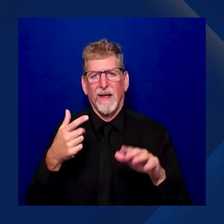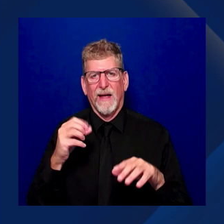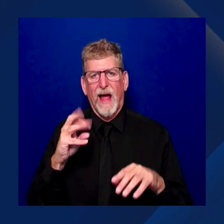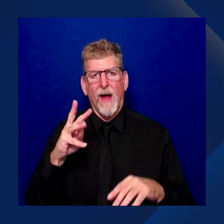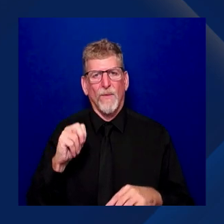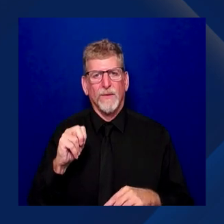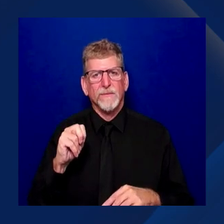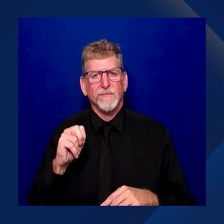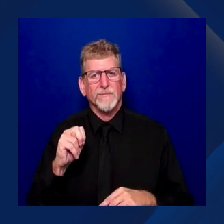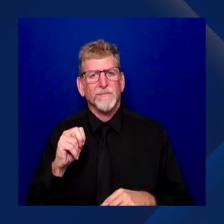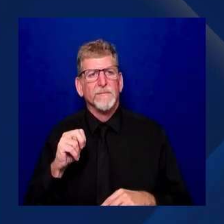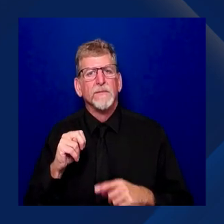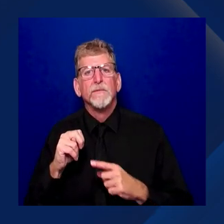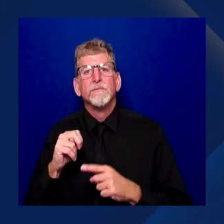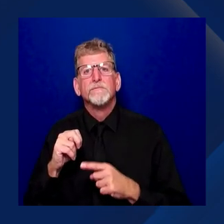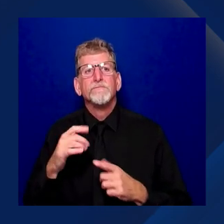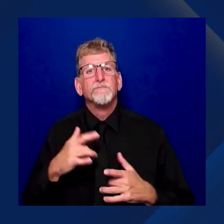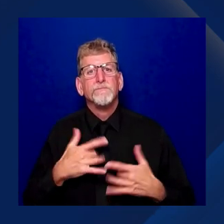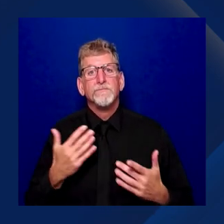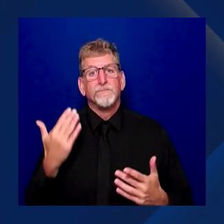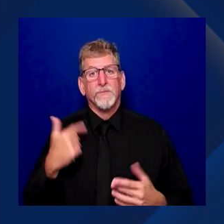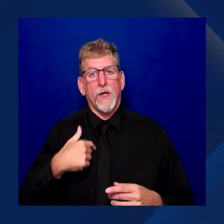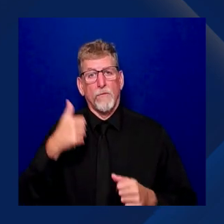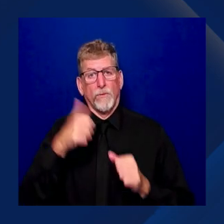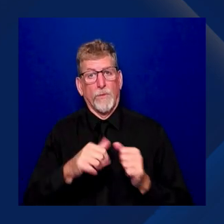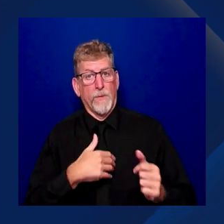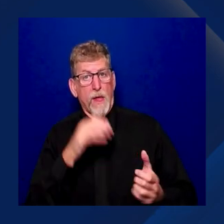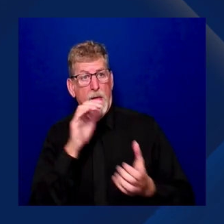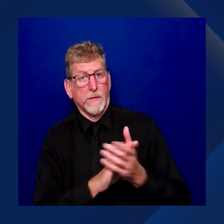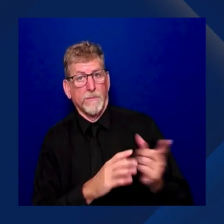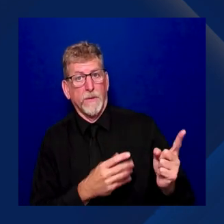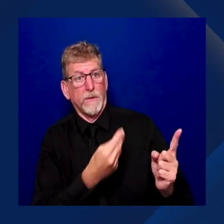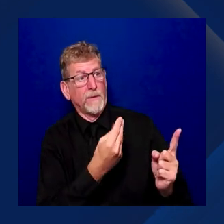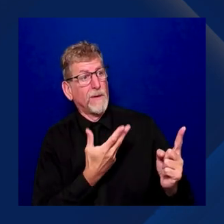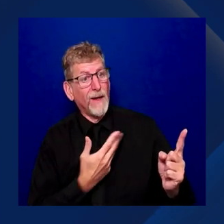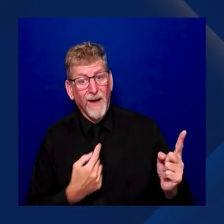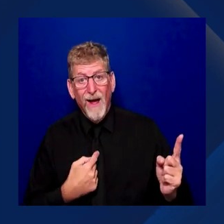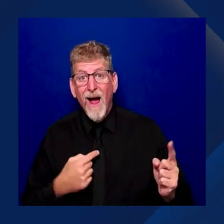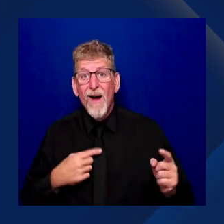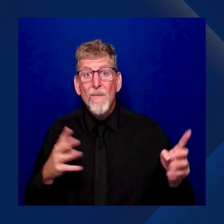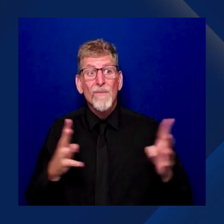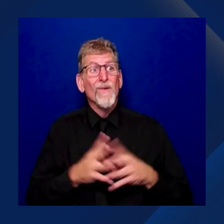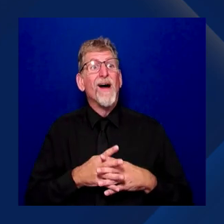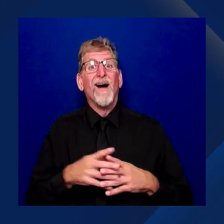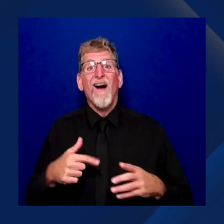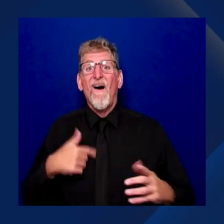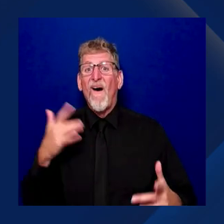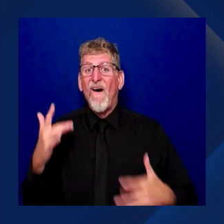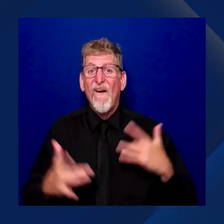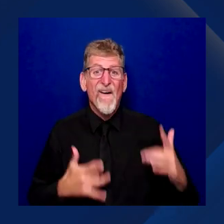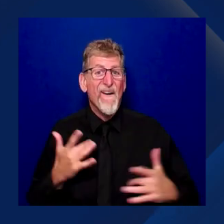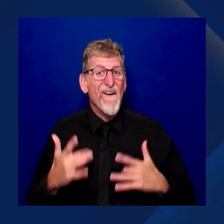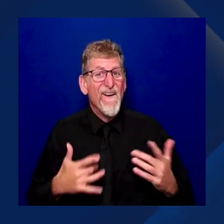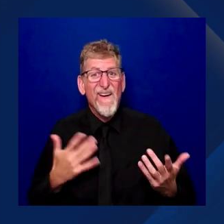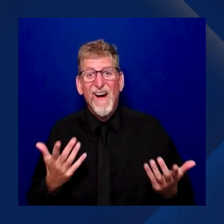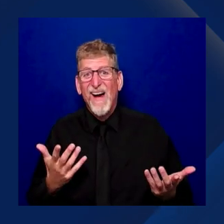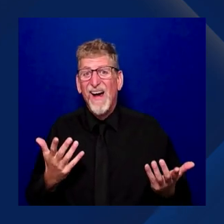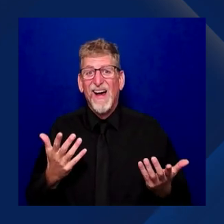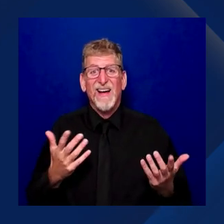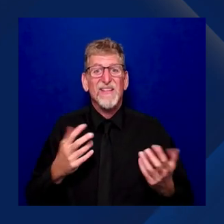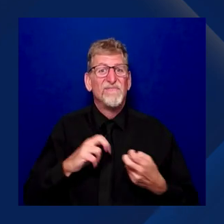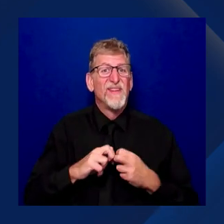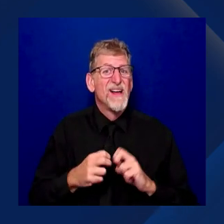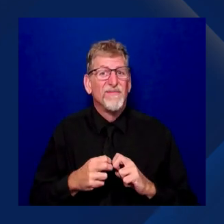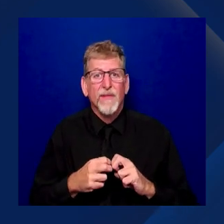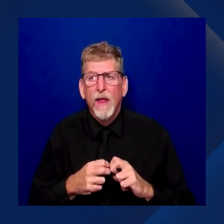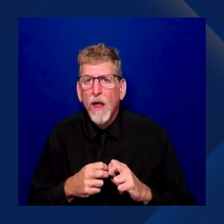an uneventful and beautiful pregnancy suddenly turned into a first-time mother's worst nightmare. I was